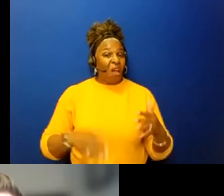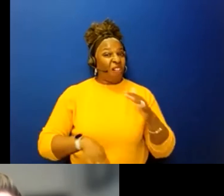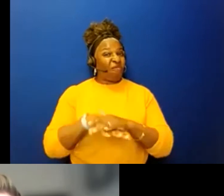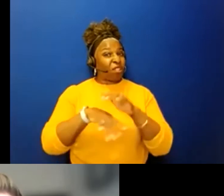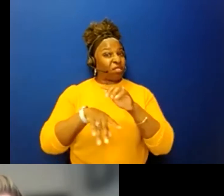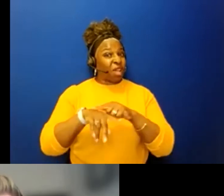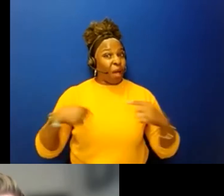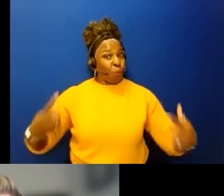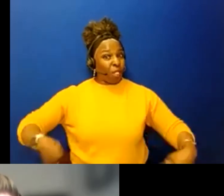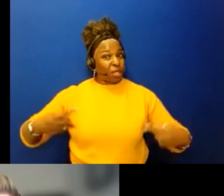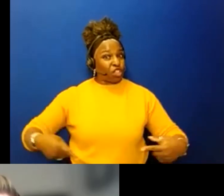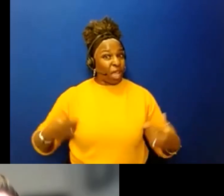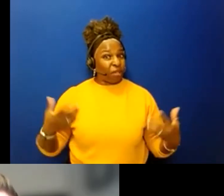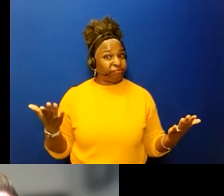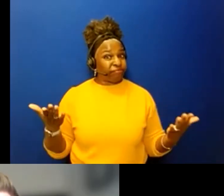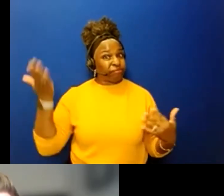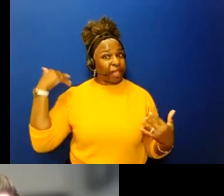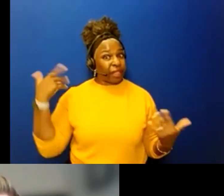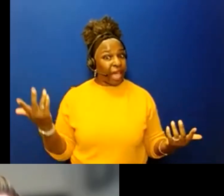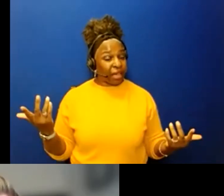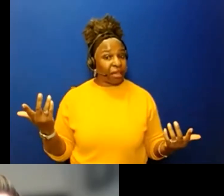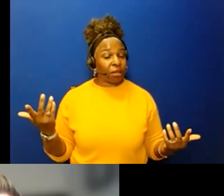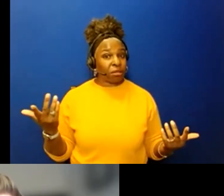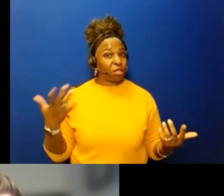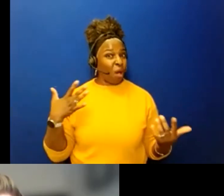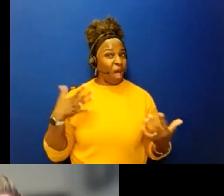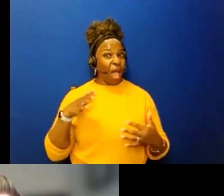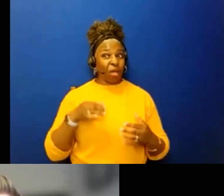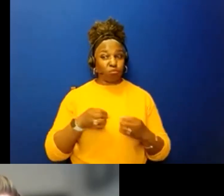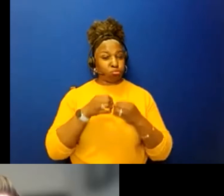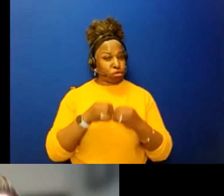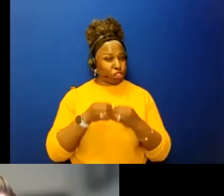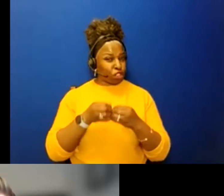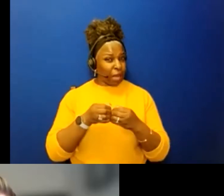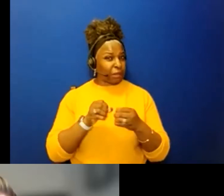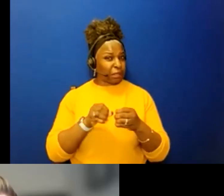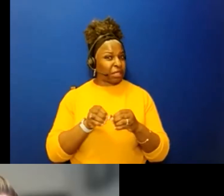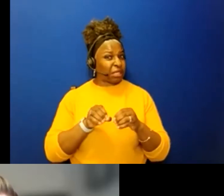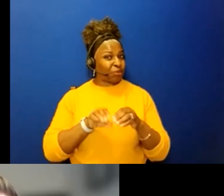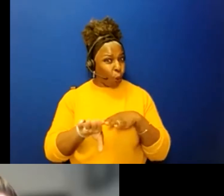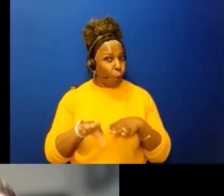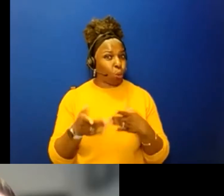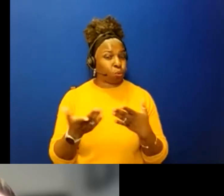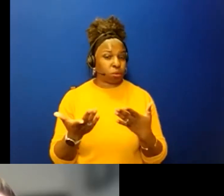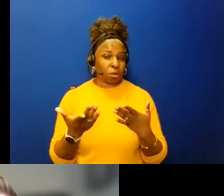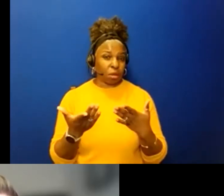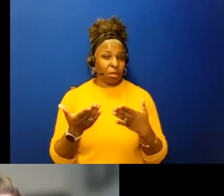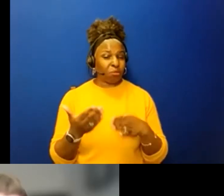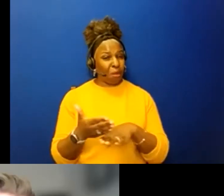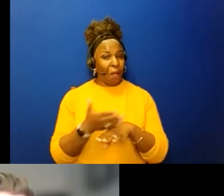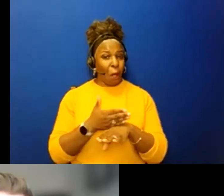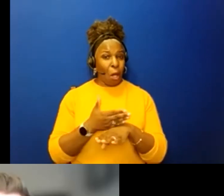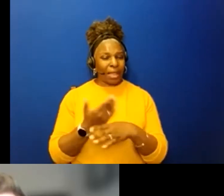can fully appreciate just how much sport played in the early days of my disability. Kind of going out playing